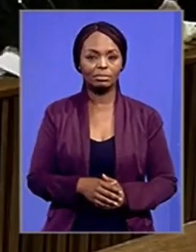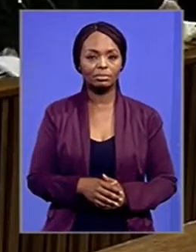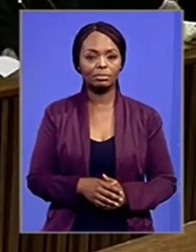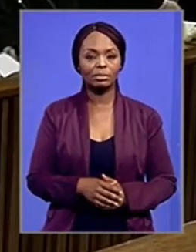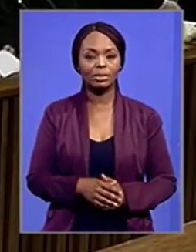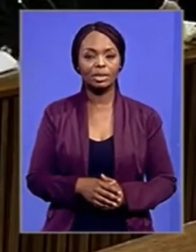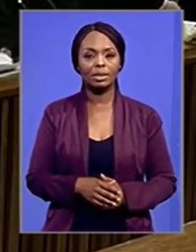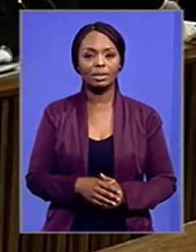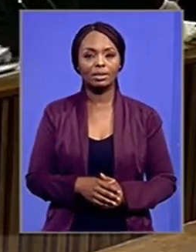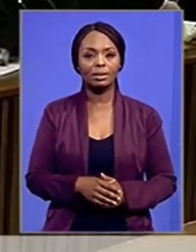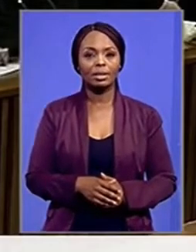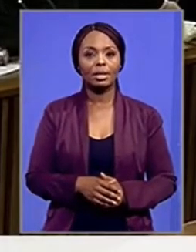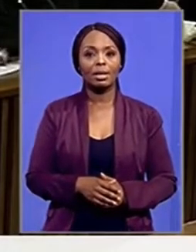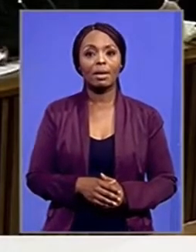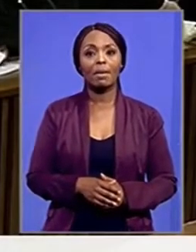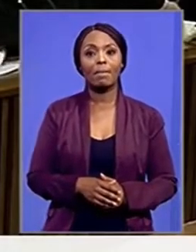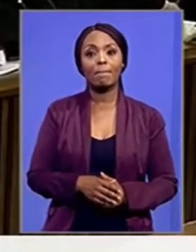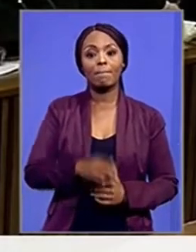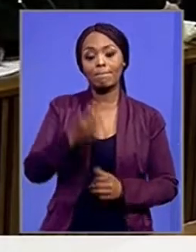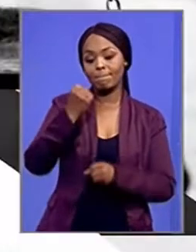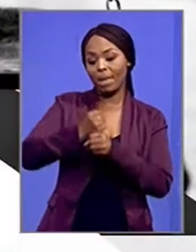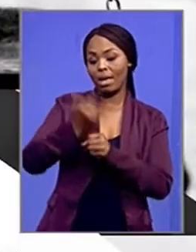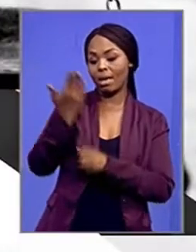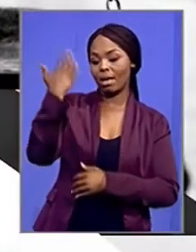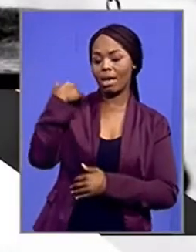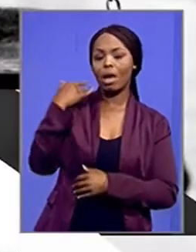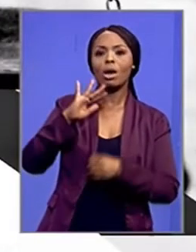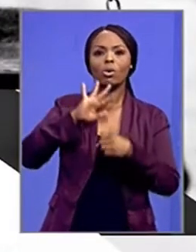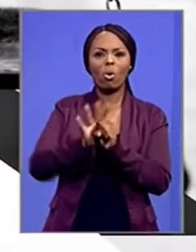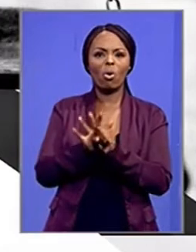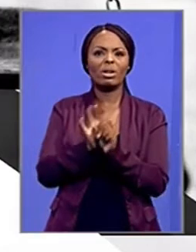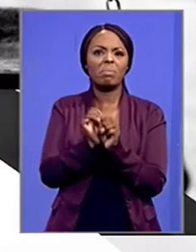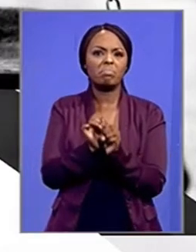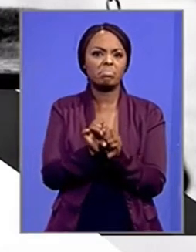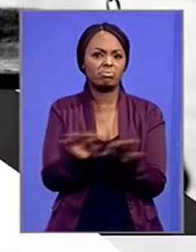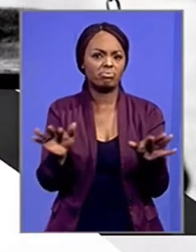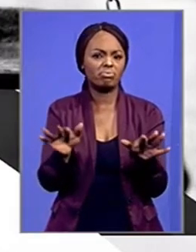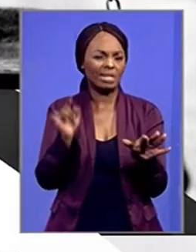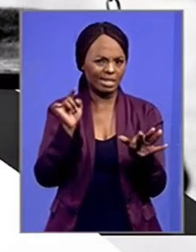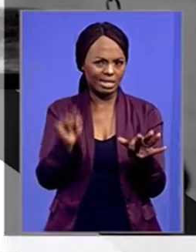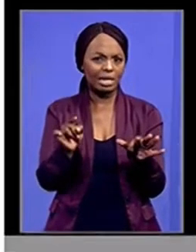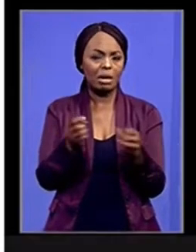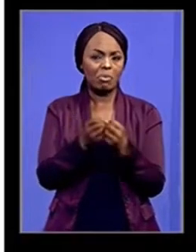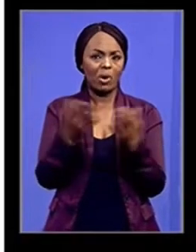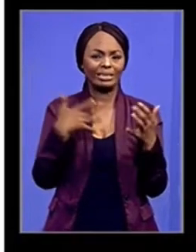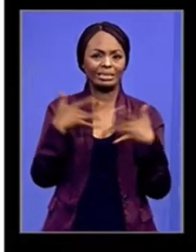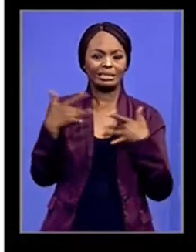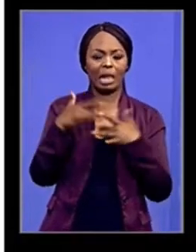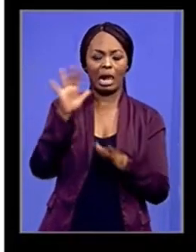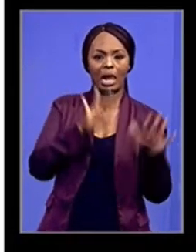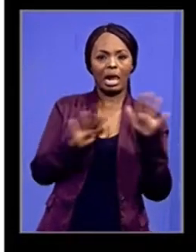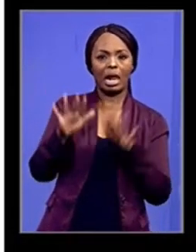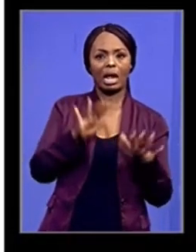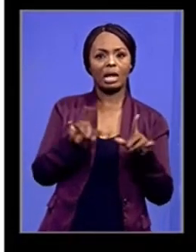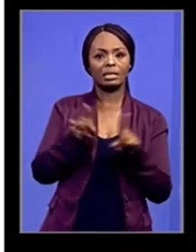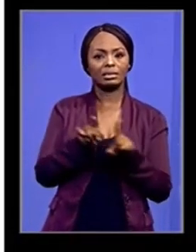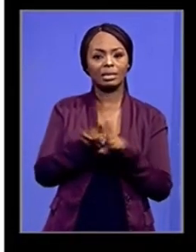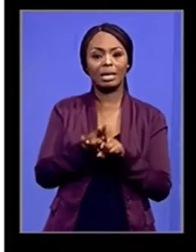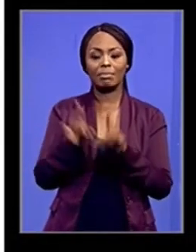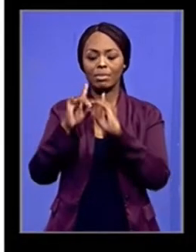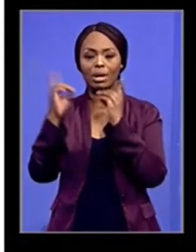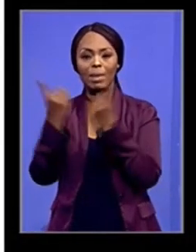Ngwahola sewa sa COVID-19 se hlokisitse naha botsitso, mme lefapha la merero ya toka le lona le ile la hloka botsitso. Ho